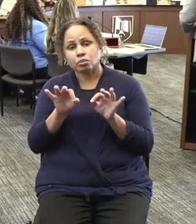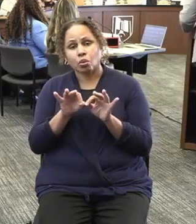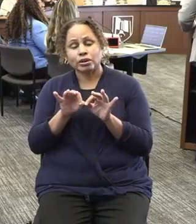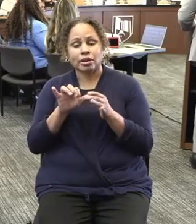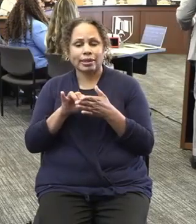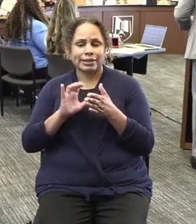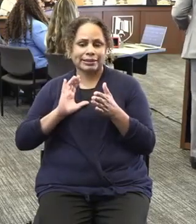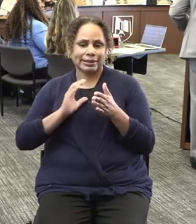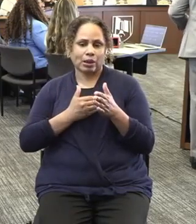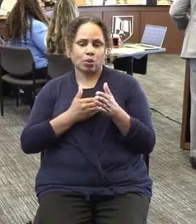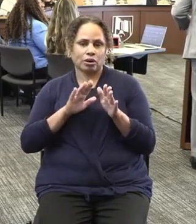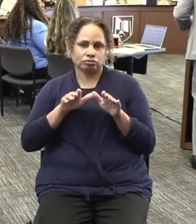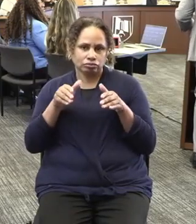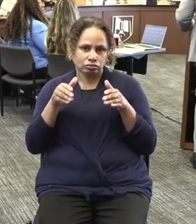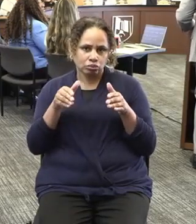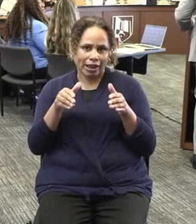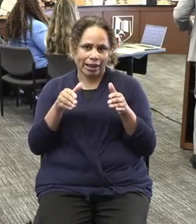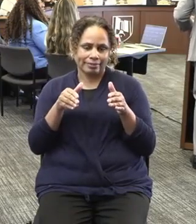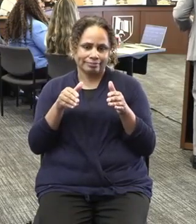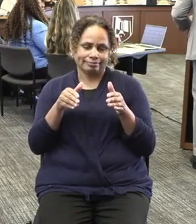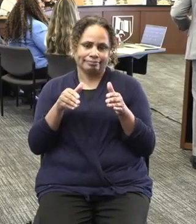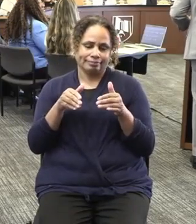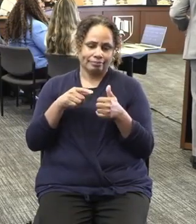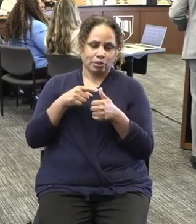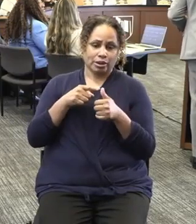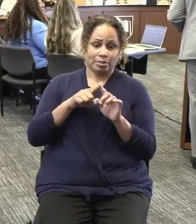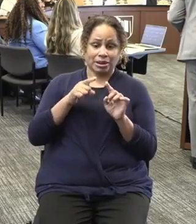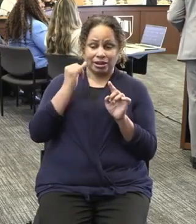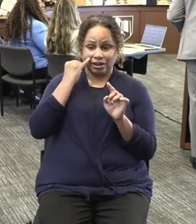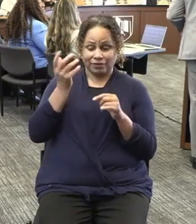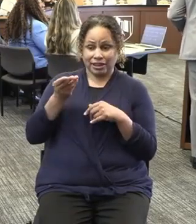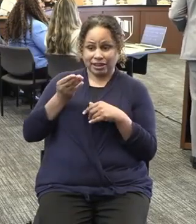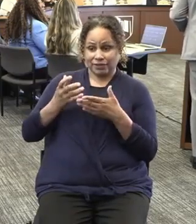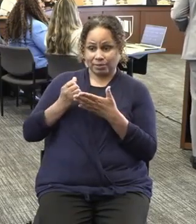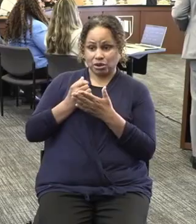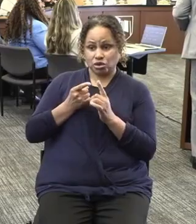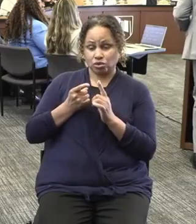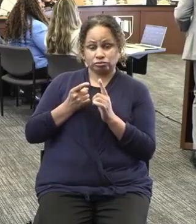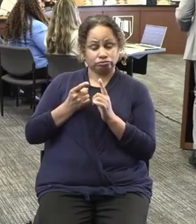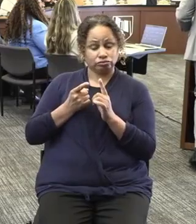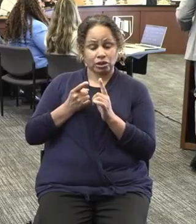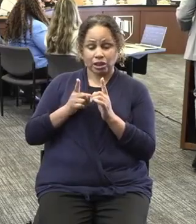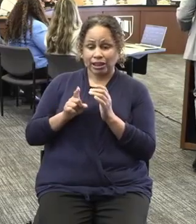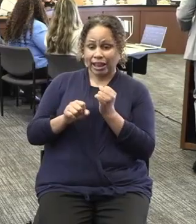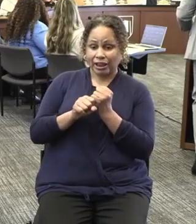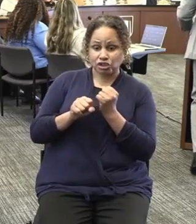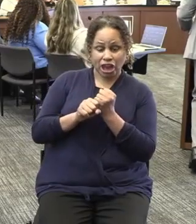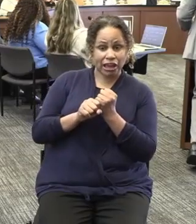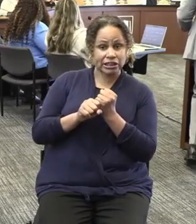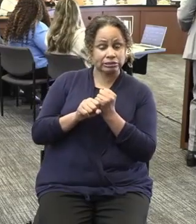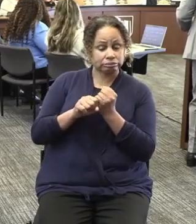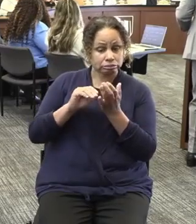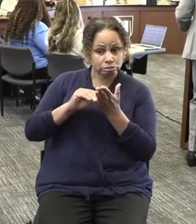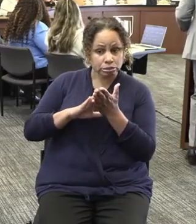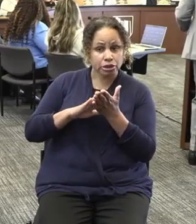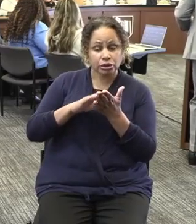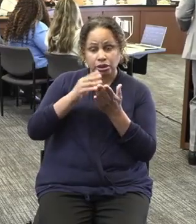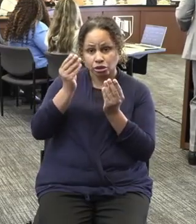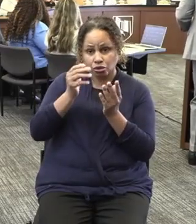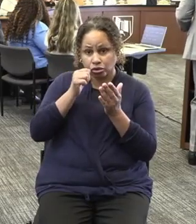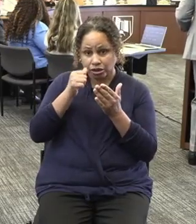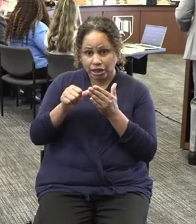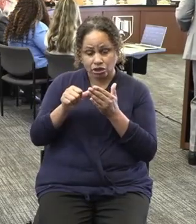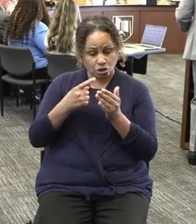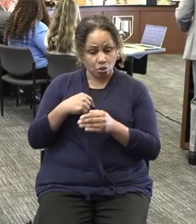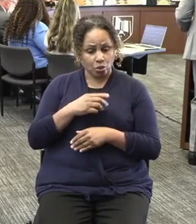vehicle primarily. But if they give us opportunity to be in those newsletters, man, we're there. I'm just saying to inquire, because if we